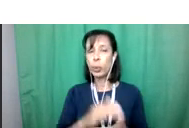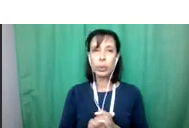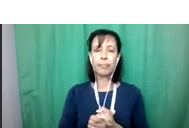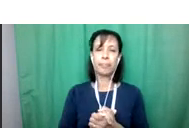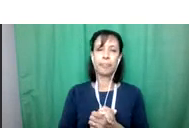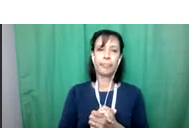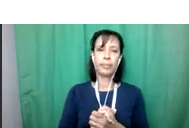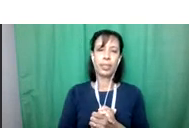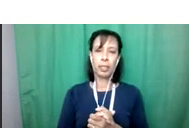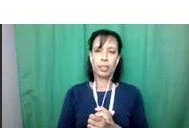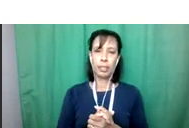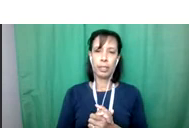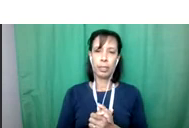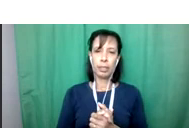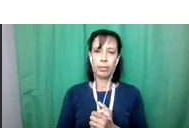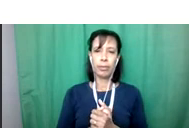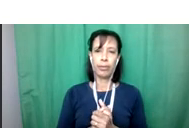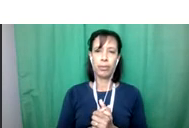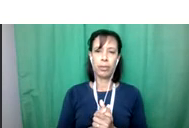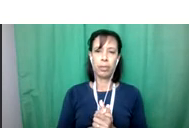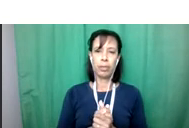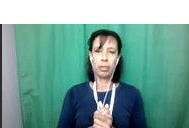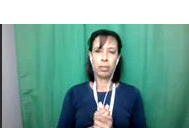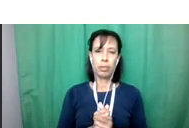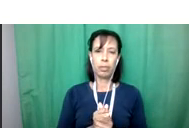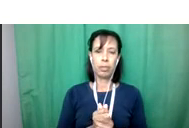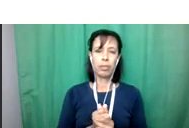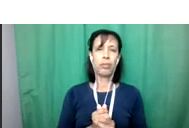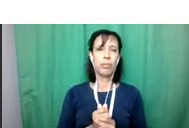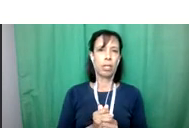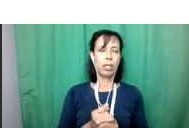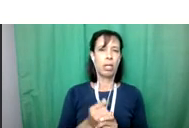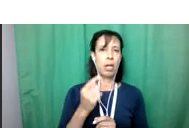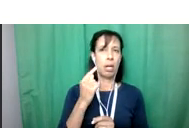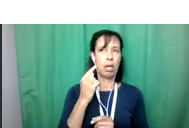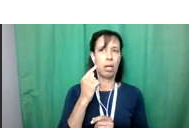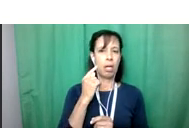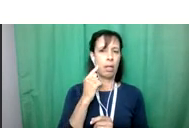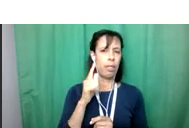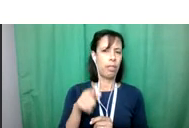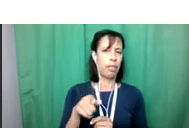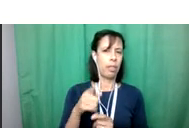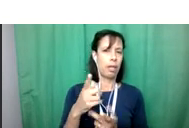I think I've picked up all those suggestions there. I think there was one.